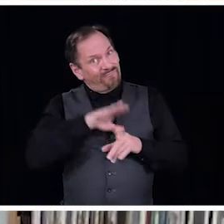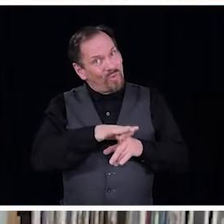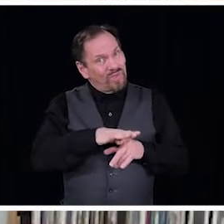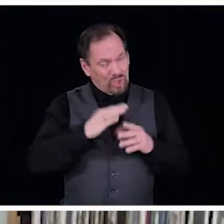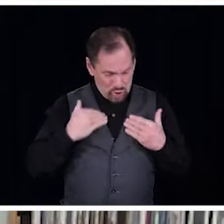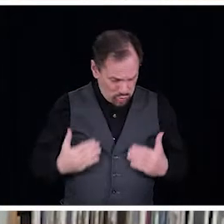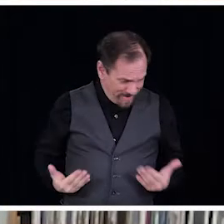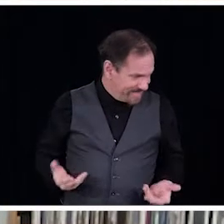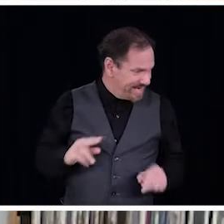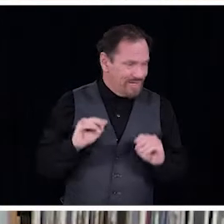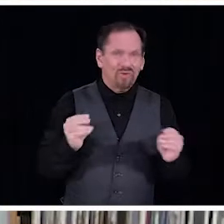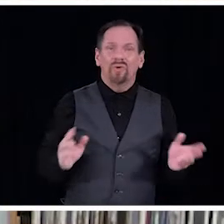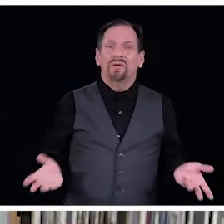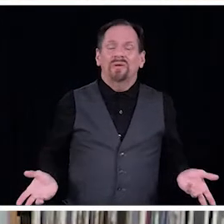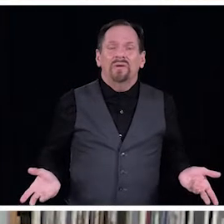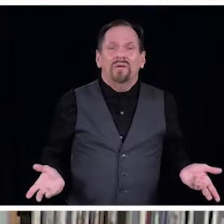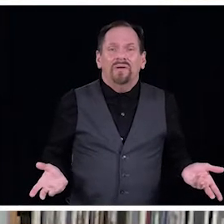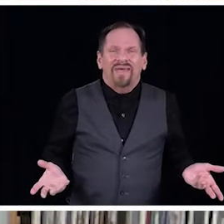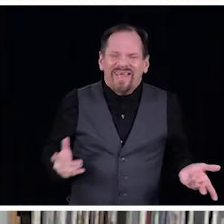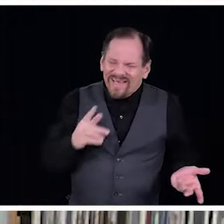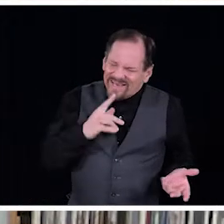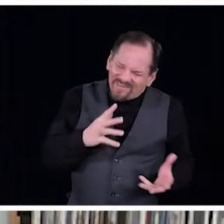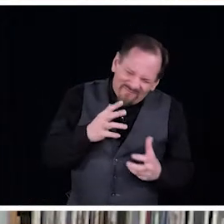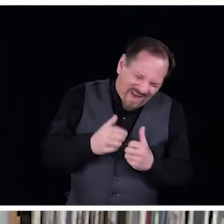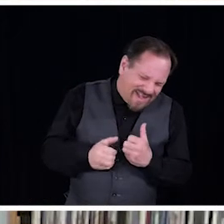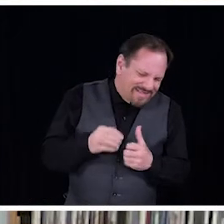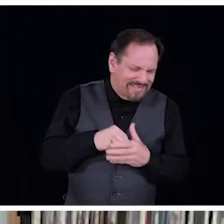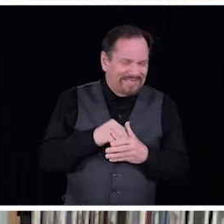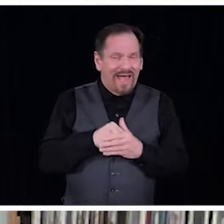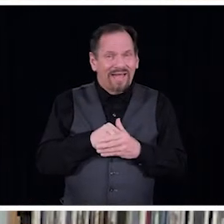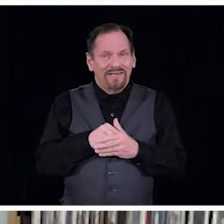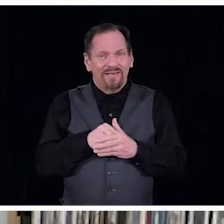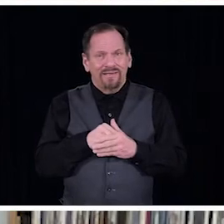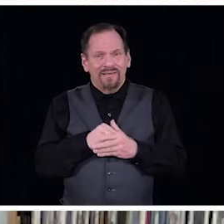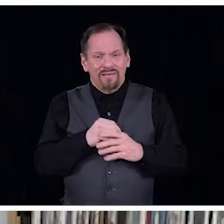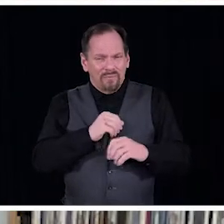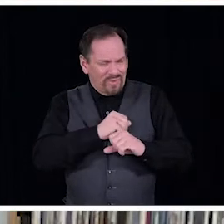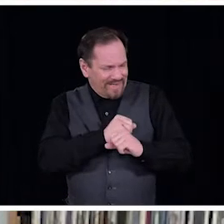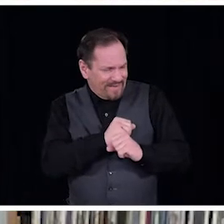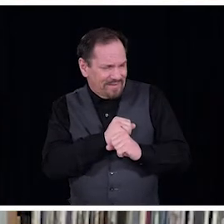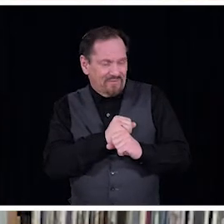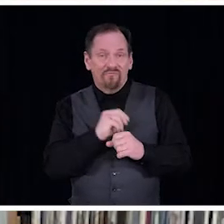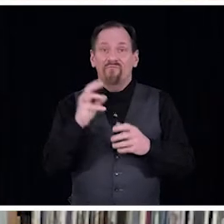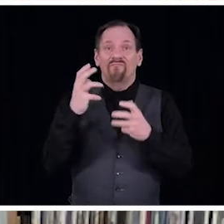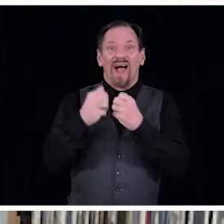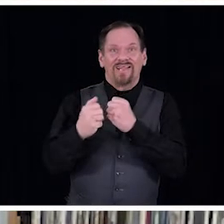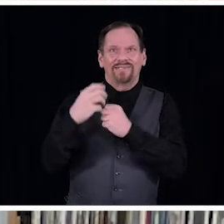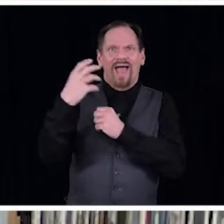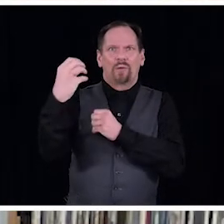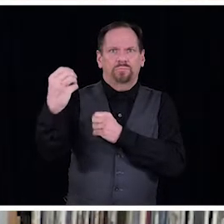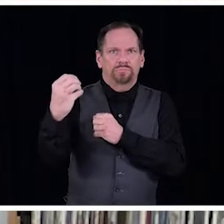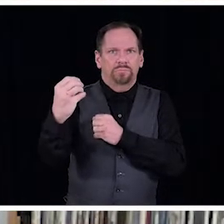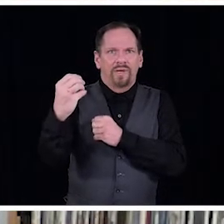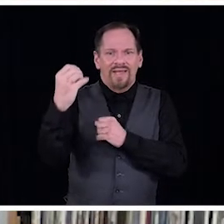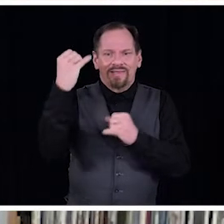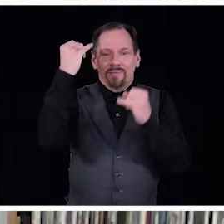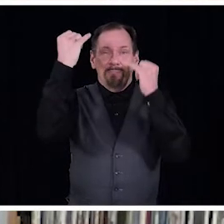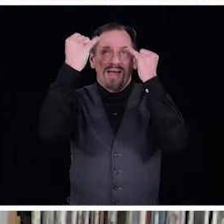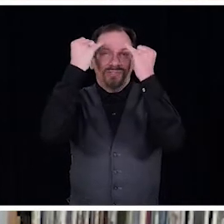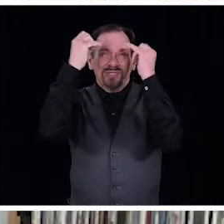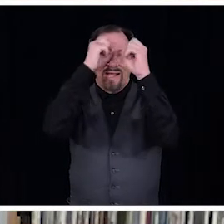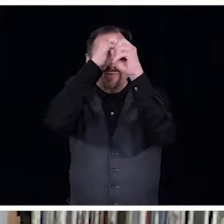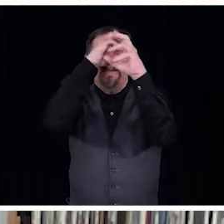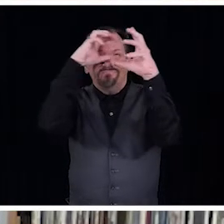is a violence from within that protects us from a violence without. It is the imagination pressing back against the pressure